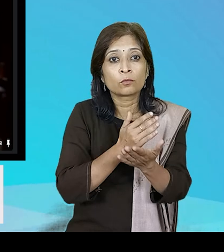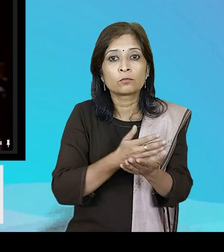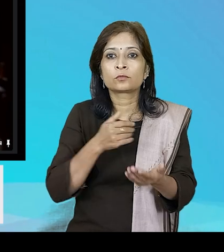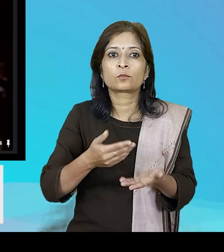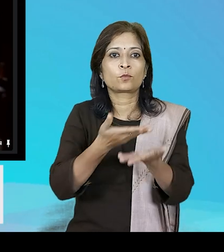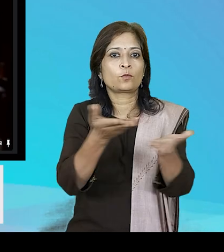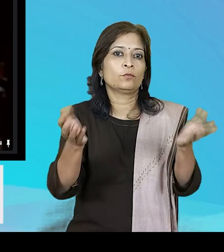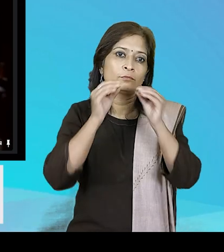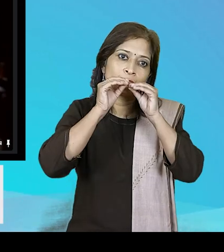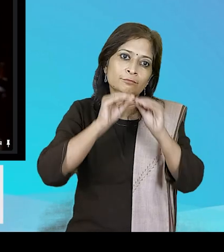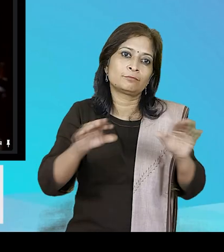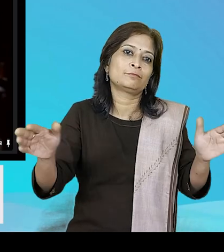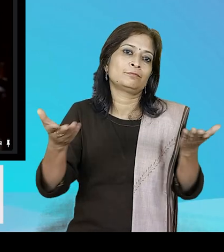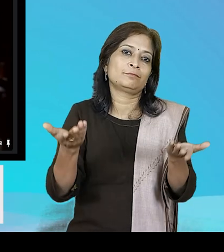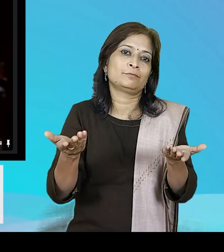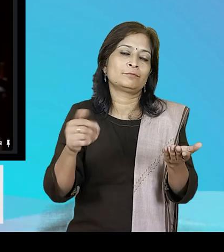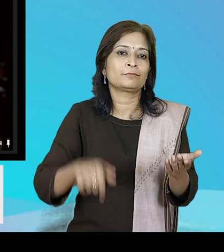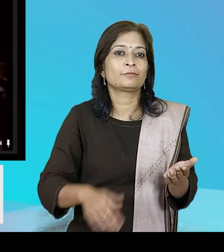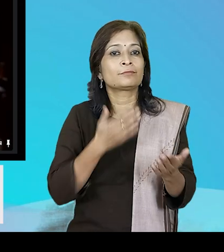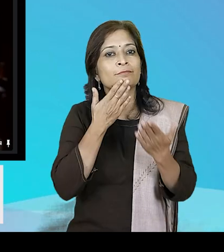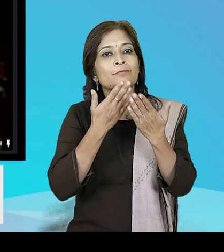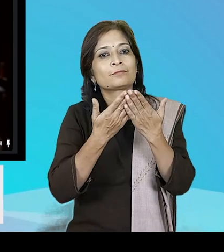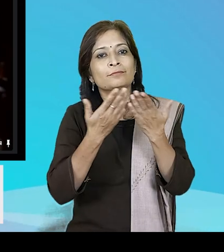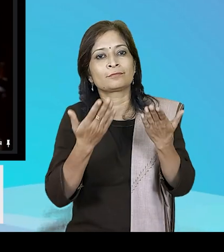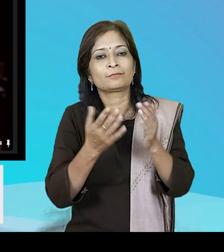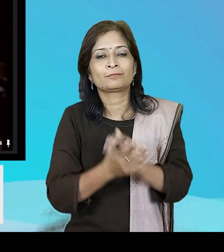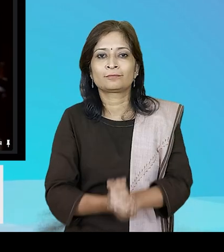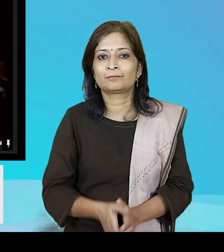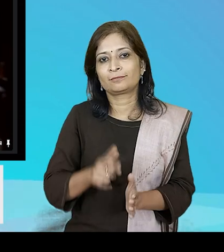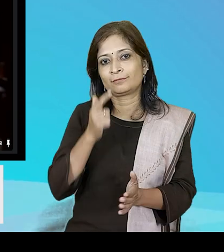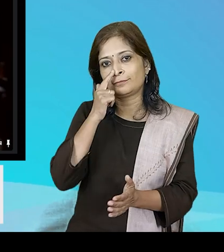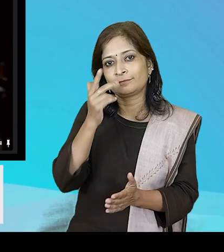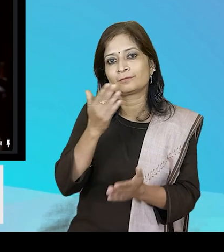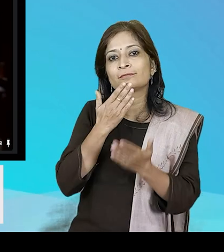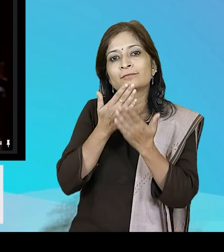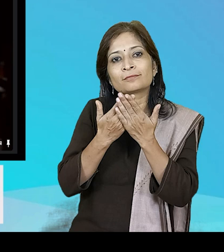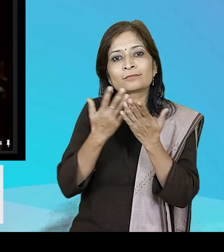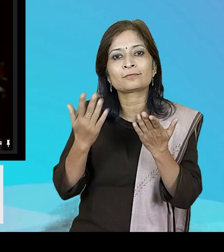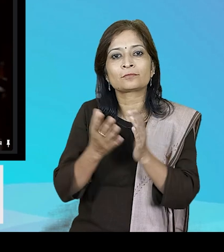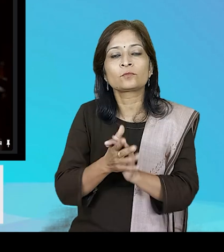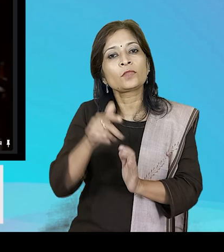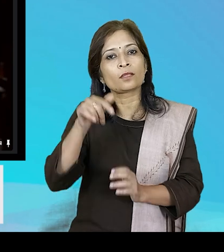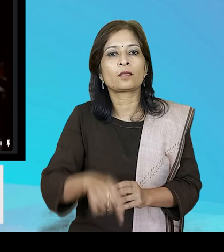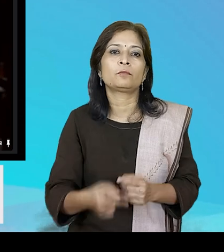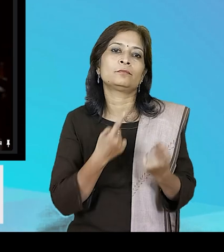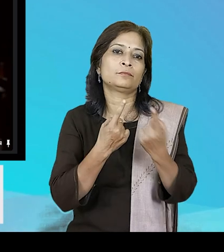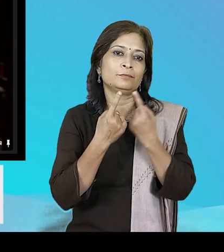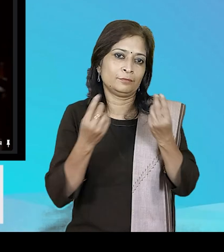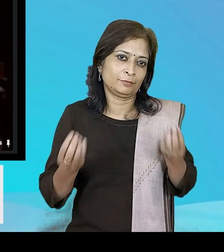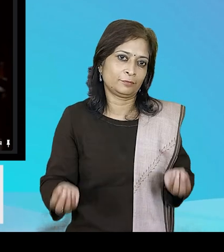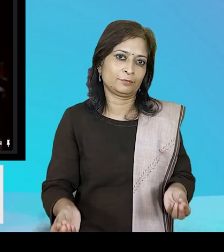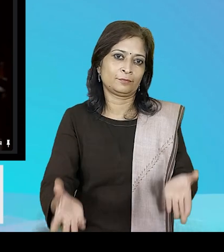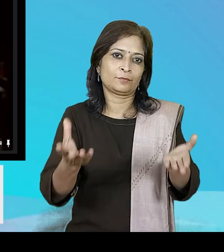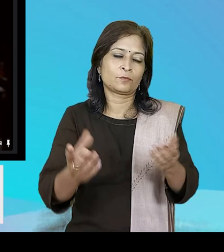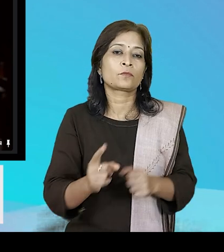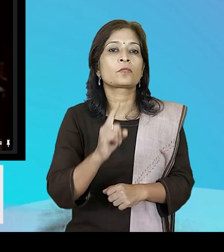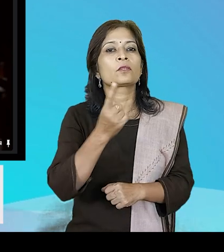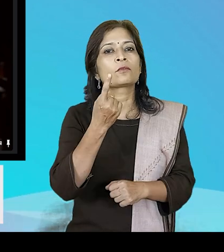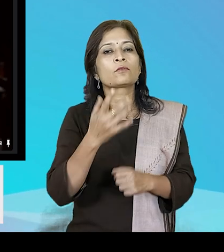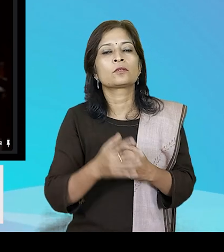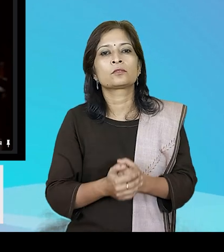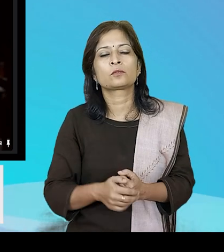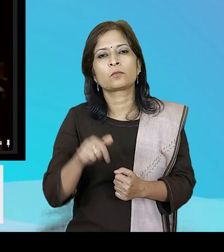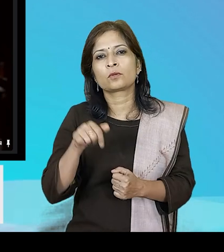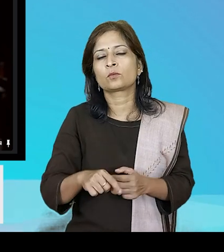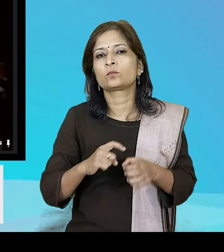we'll be able to do that. So, thank you for having me. Thank you so much, ma'am. So, beginning with the interview,